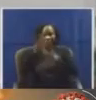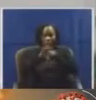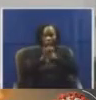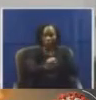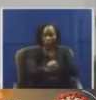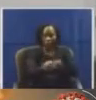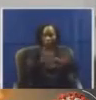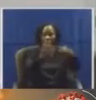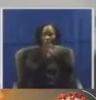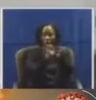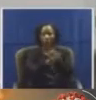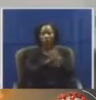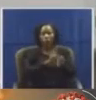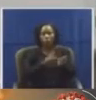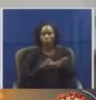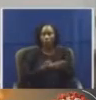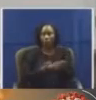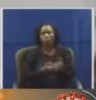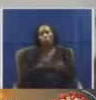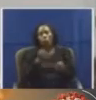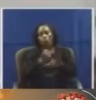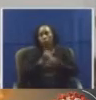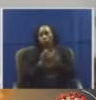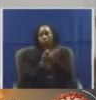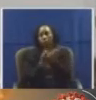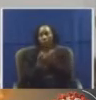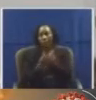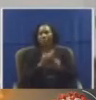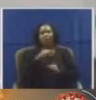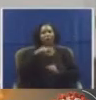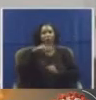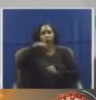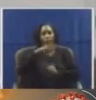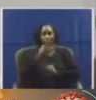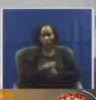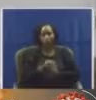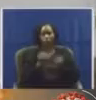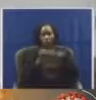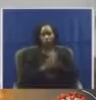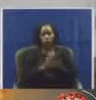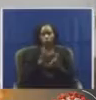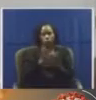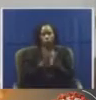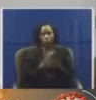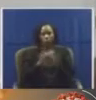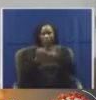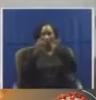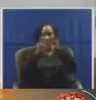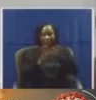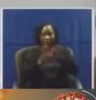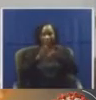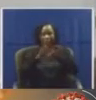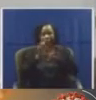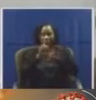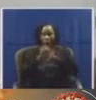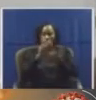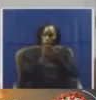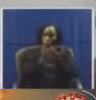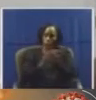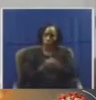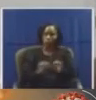fundamental failure of a sovereign state function. And so we appreciate that very serious steps are being taken to enhance the